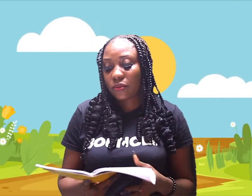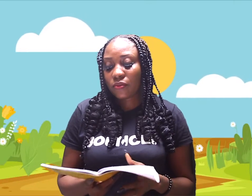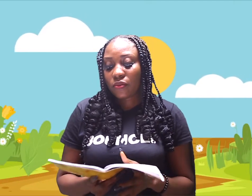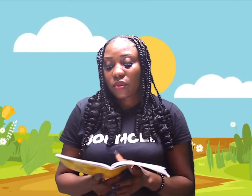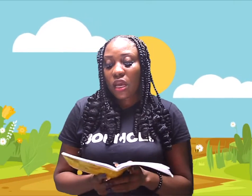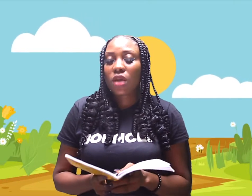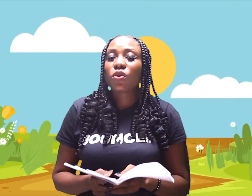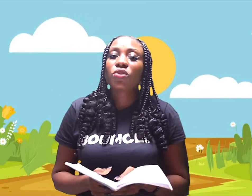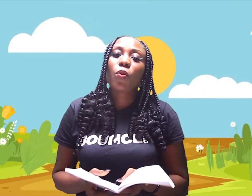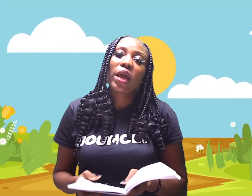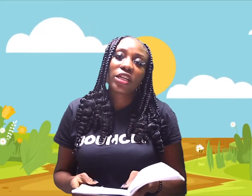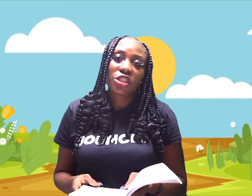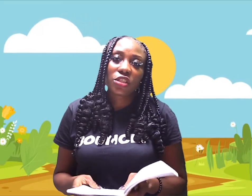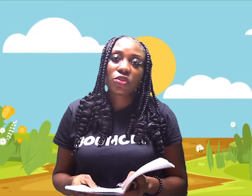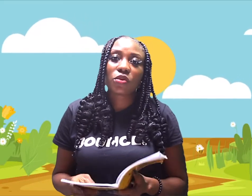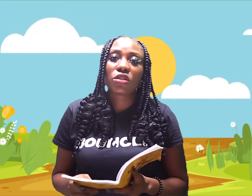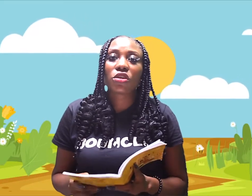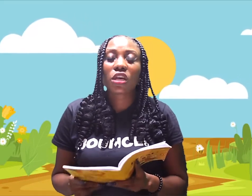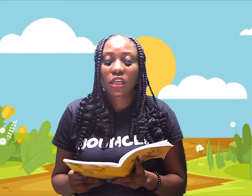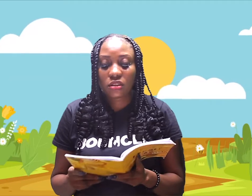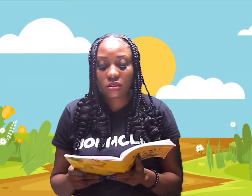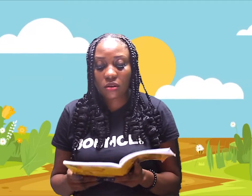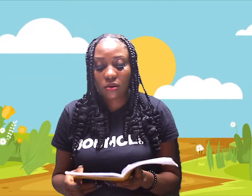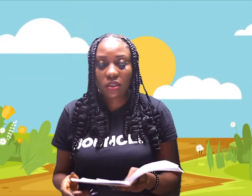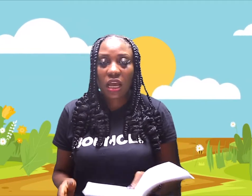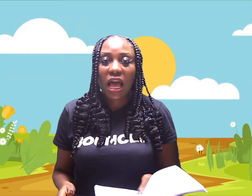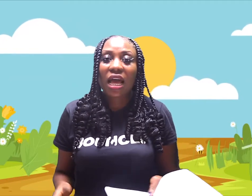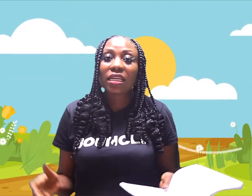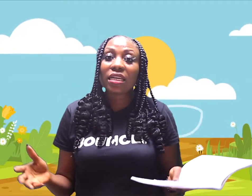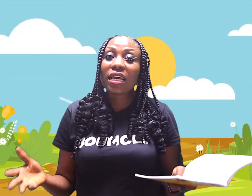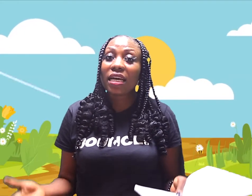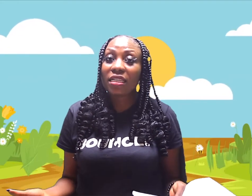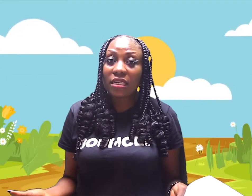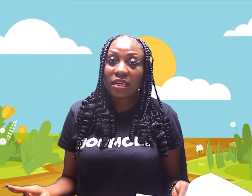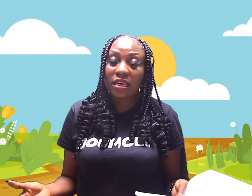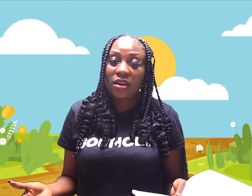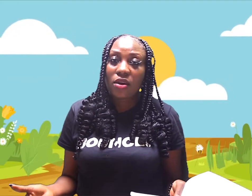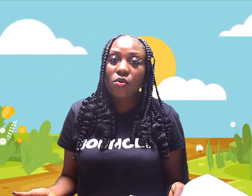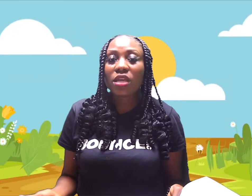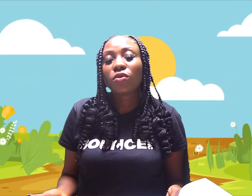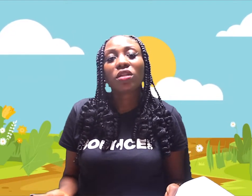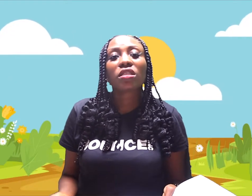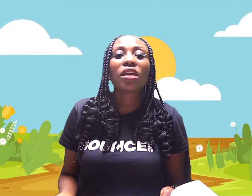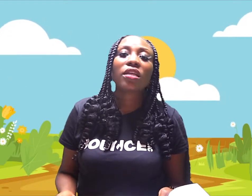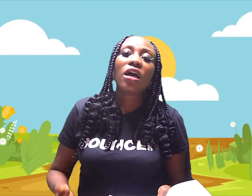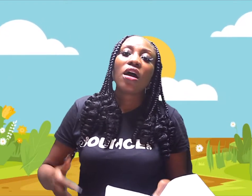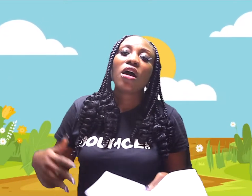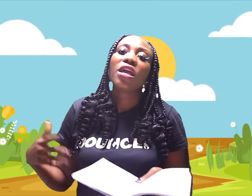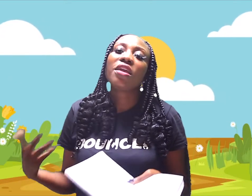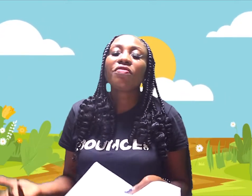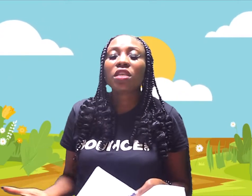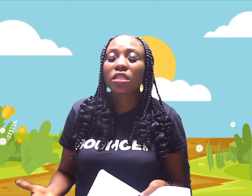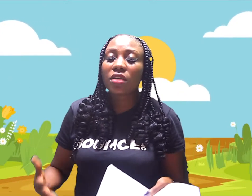36, it was where Jesus was talking to God at the garden when he was